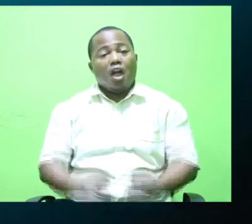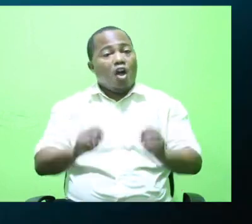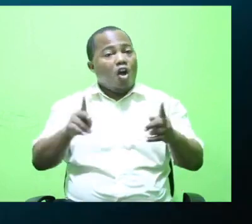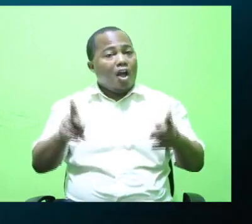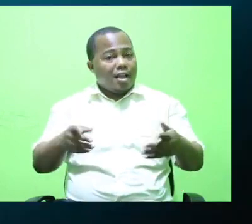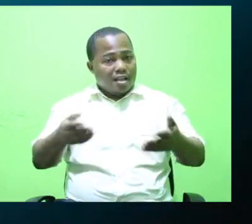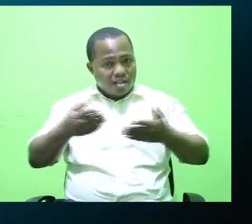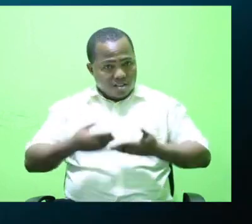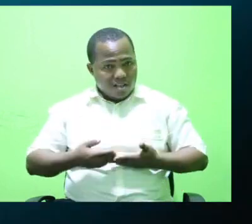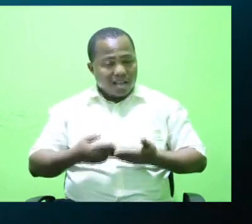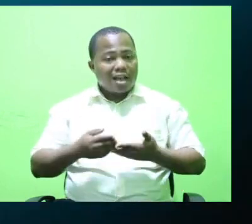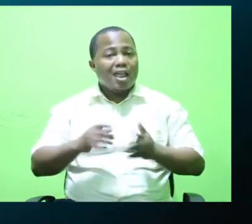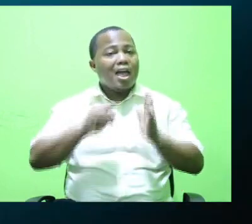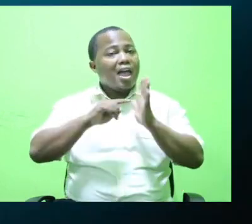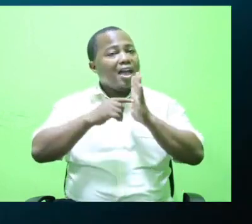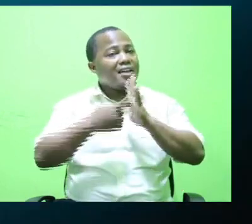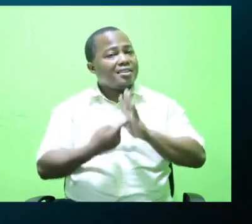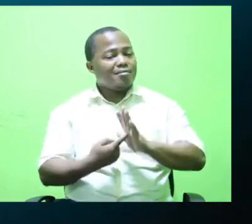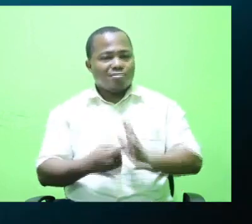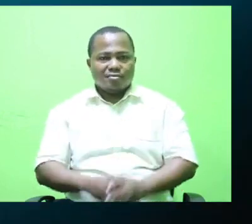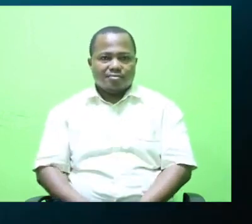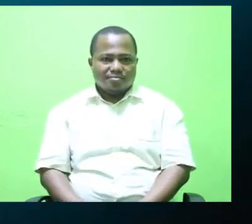Let us take an example.